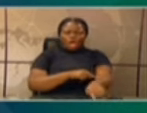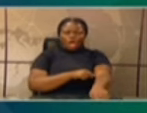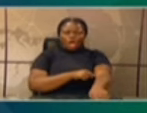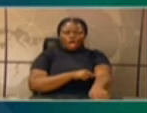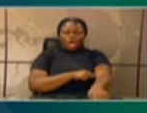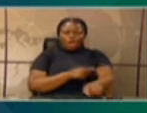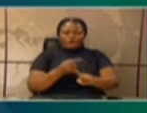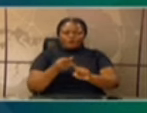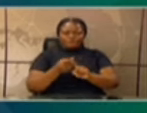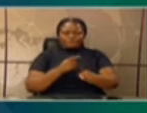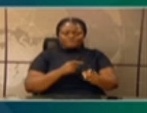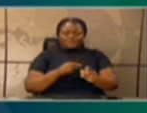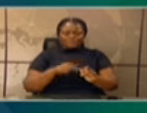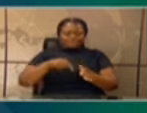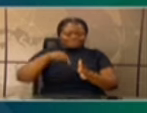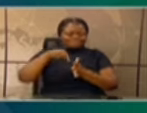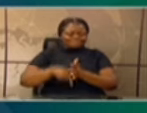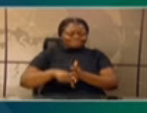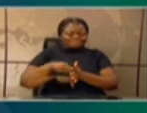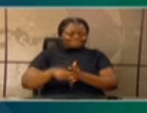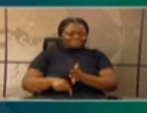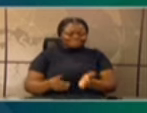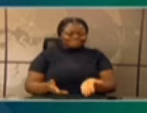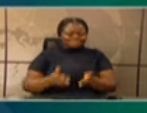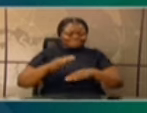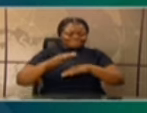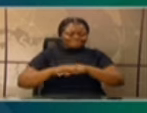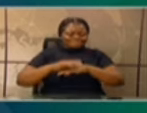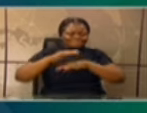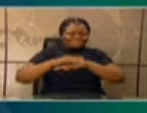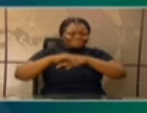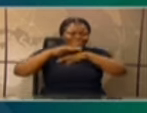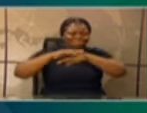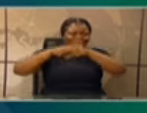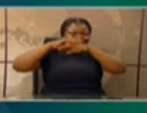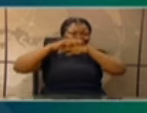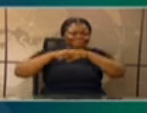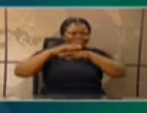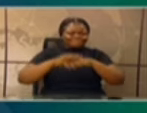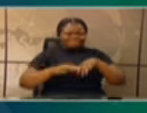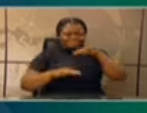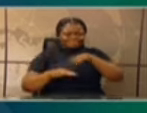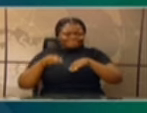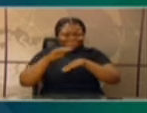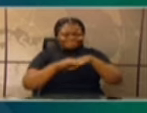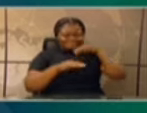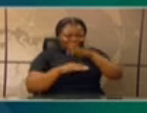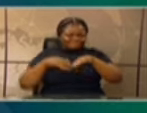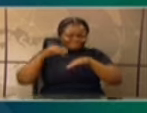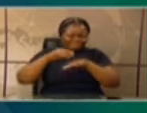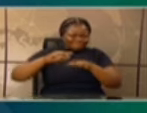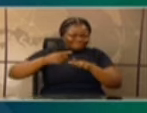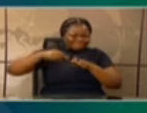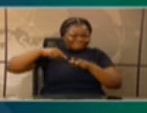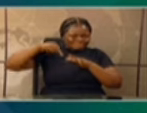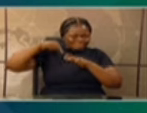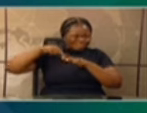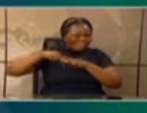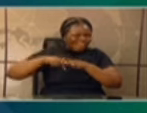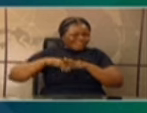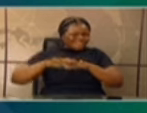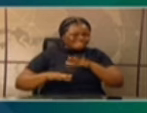from the ground of compacting. Some contractors, Nika. Yeah, compacted quite a few, yet the concrete, and I say, yet